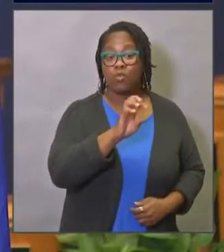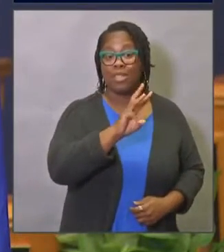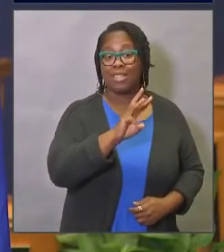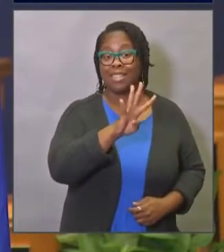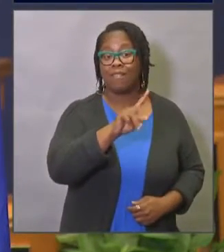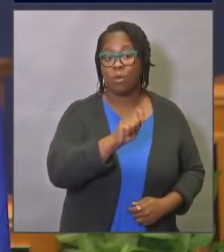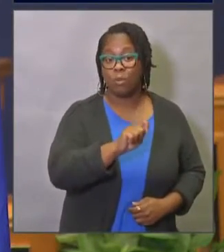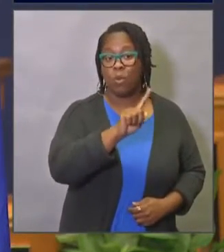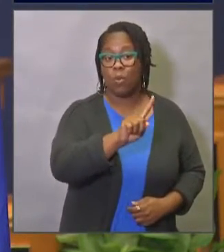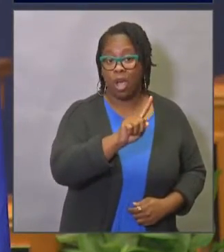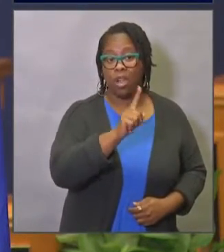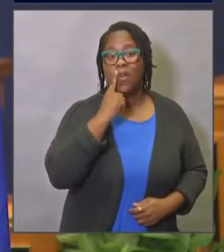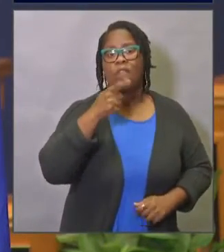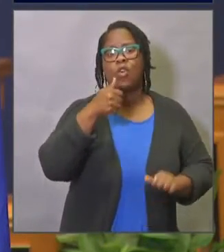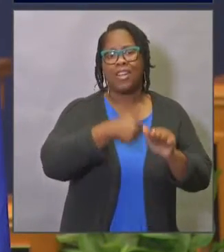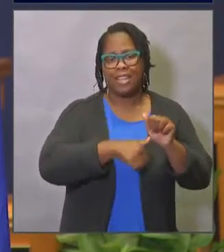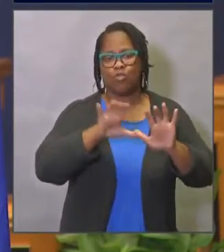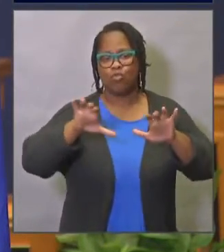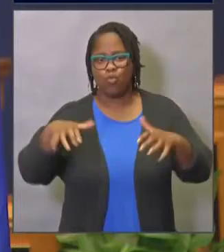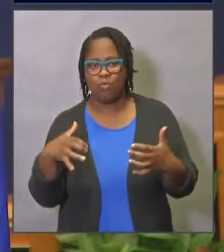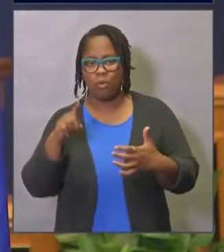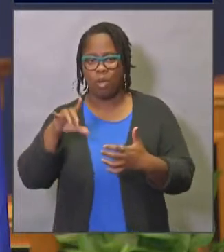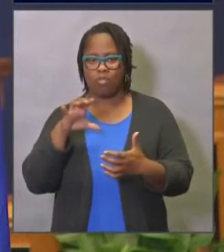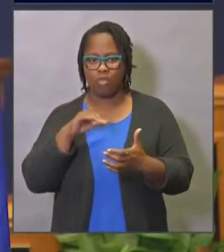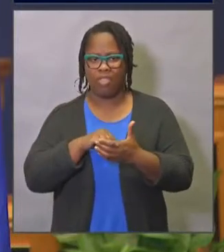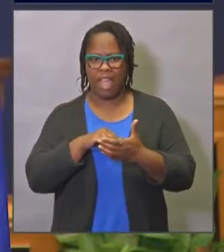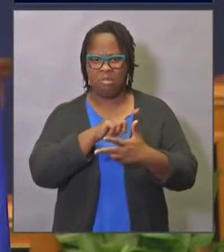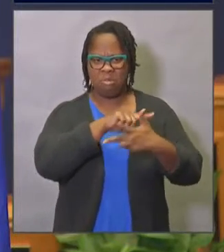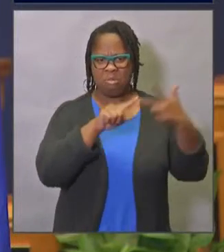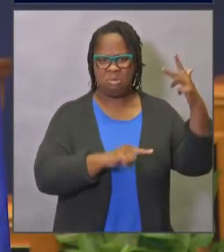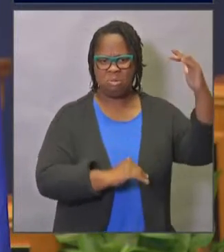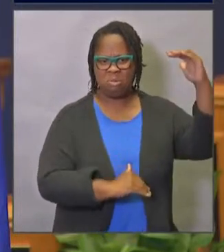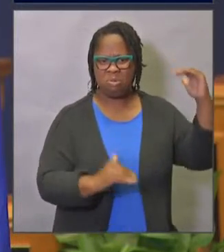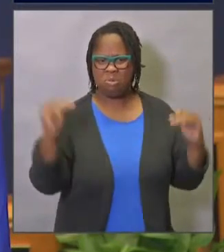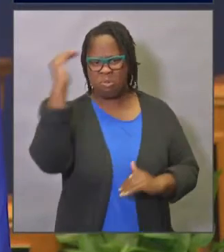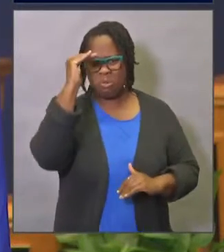464.1 per 100,000. This compares to